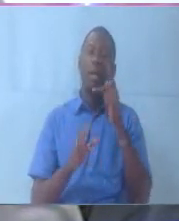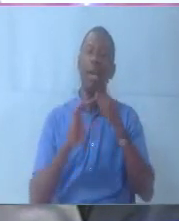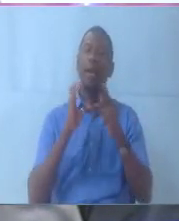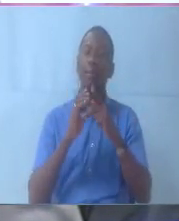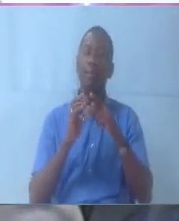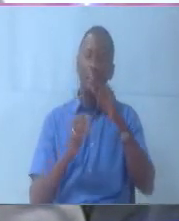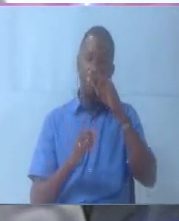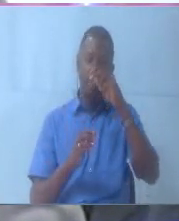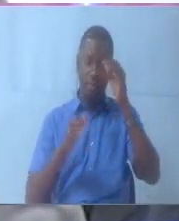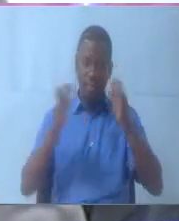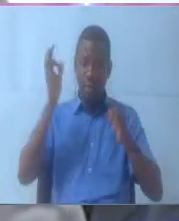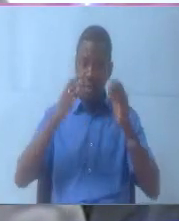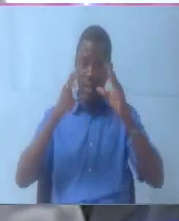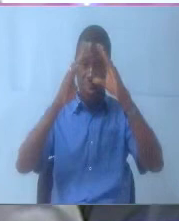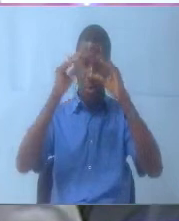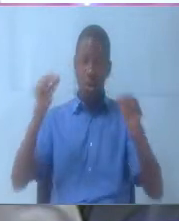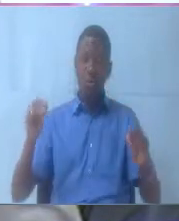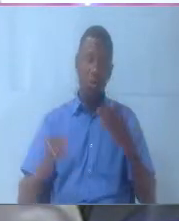When we met,